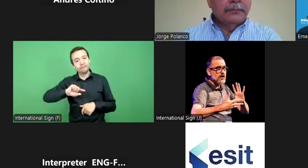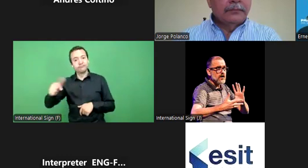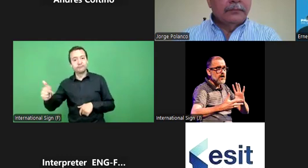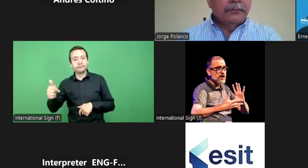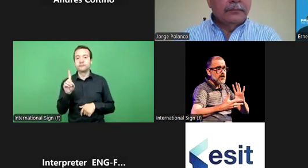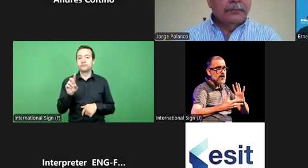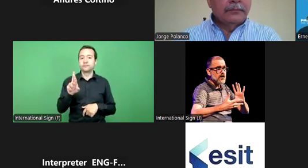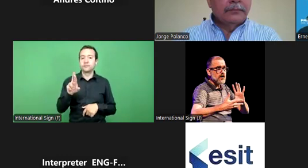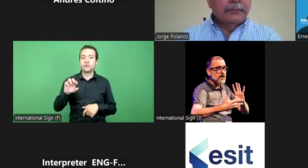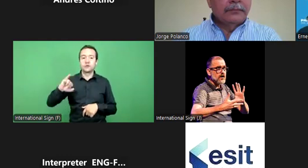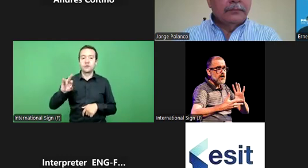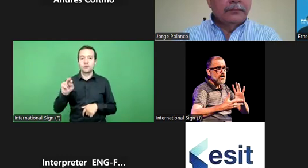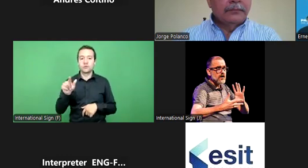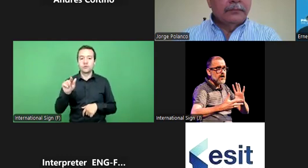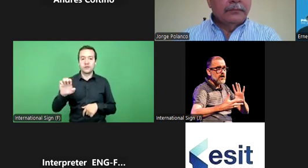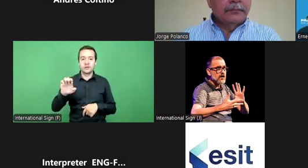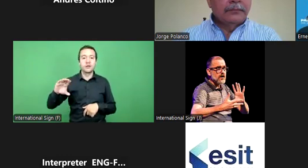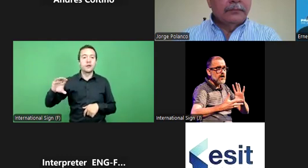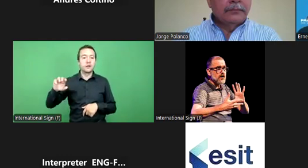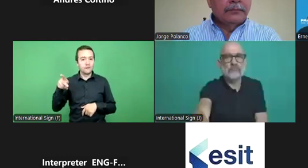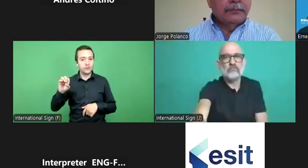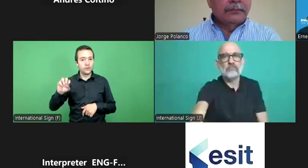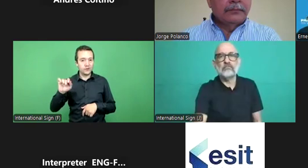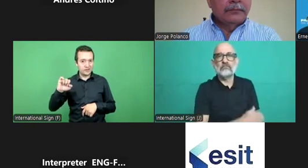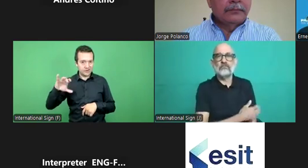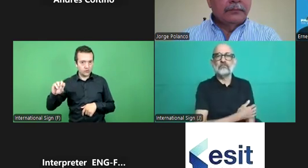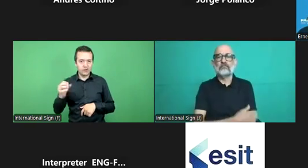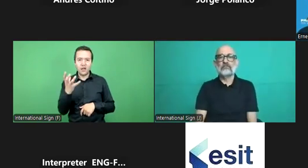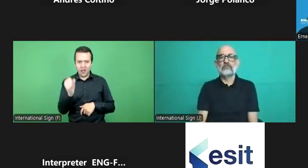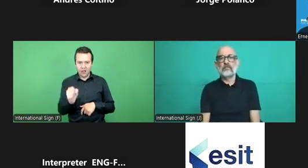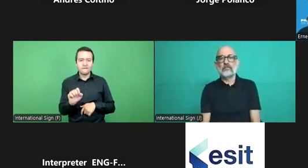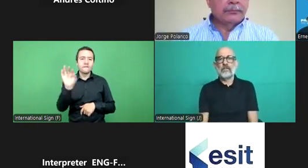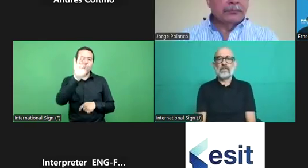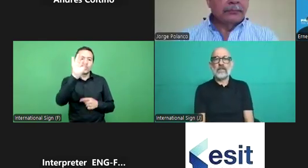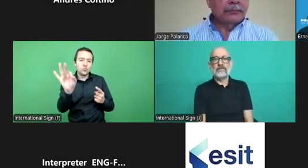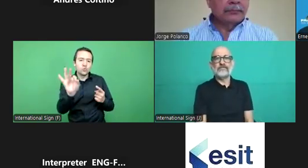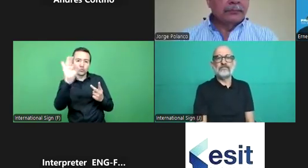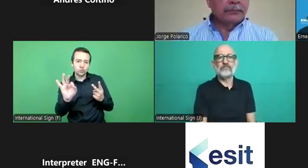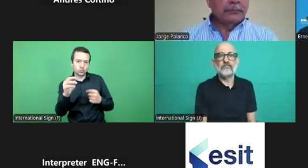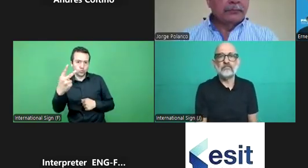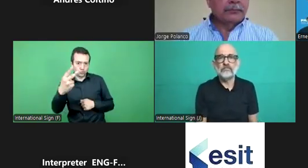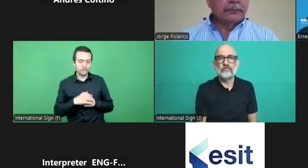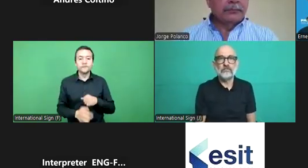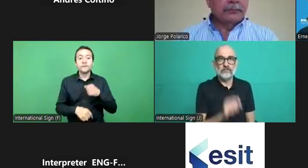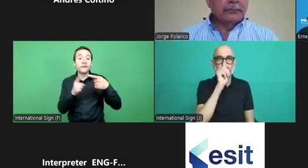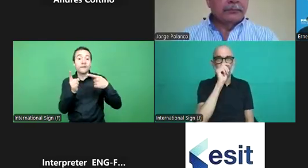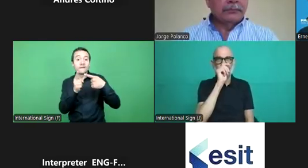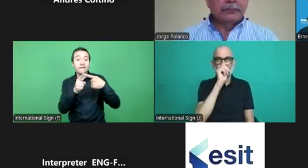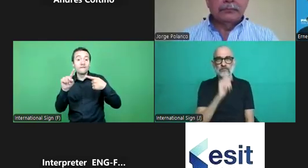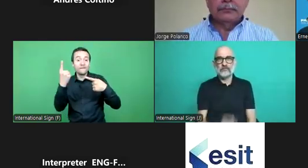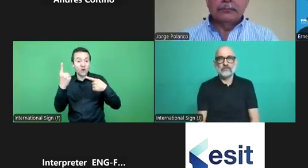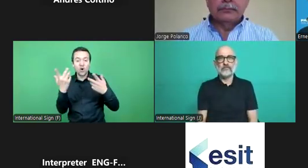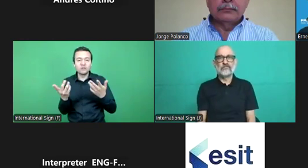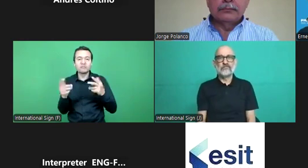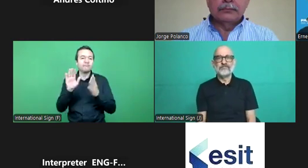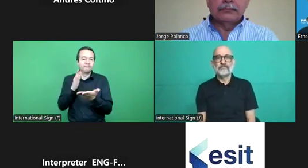you. The first question, Dr. Polanco, is based on the results of Belize's EPHF